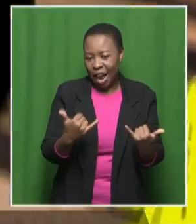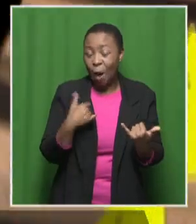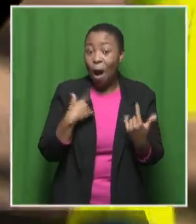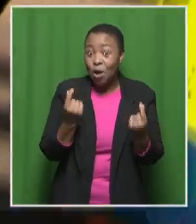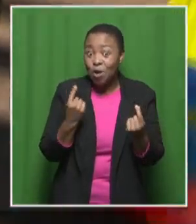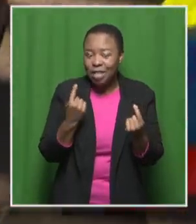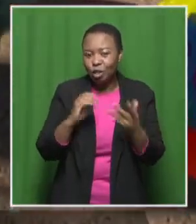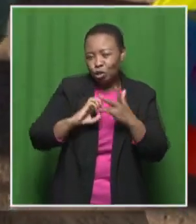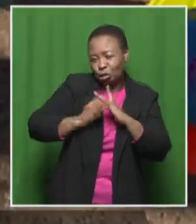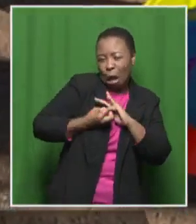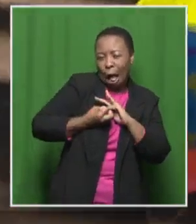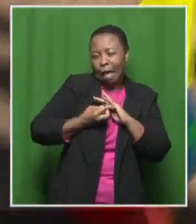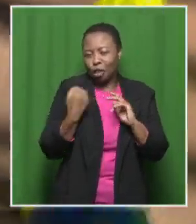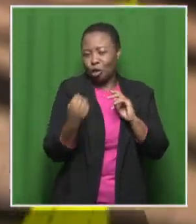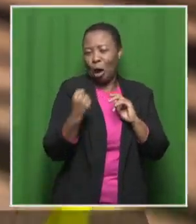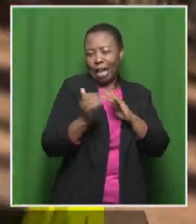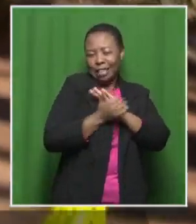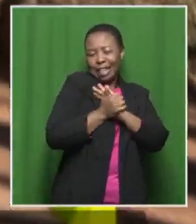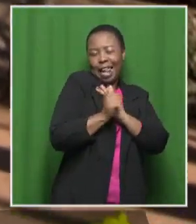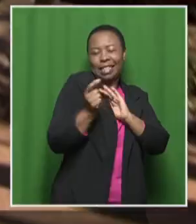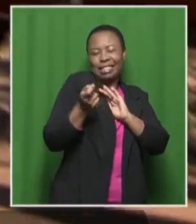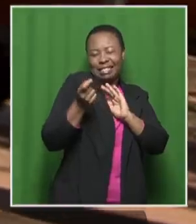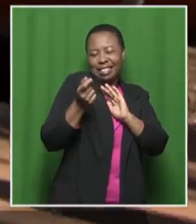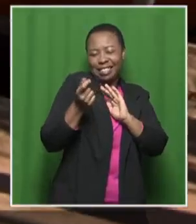out my soccer skills a little.